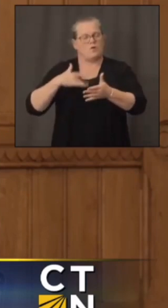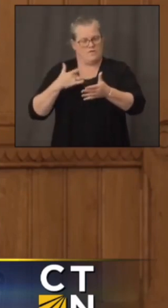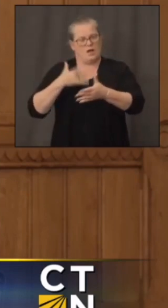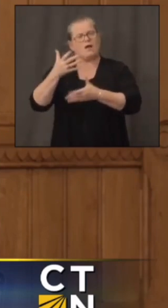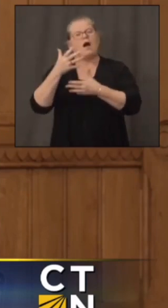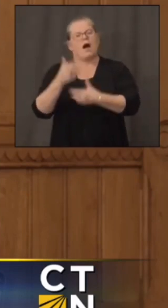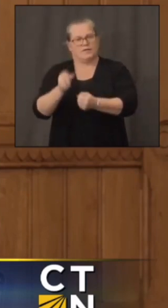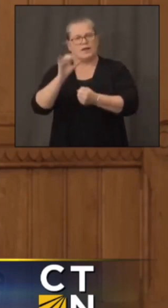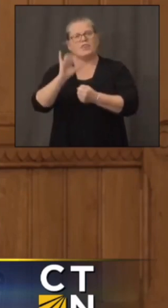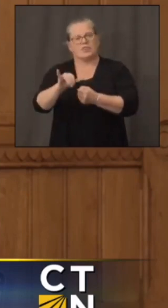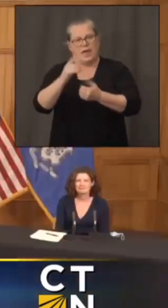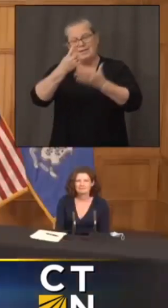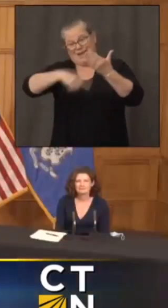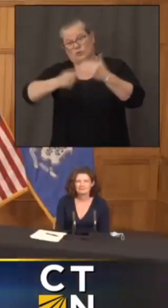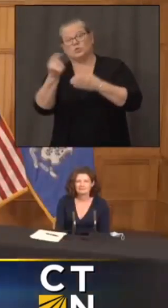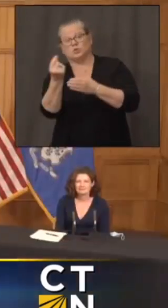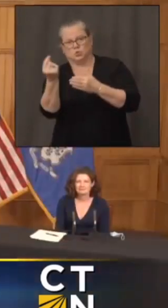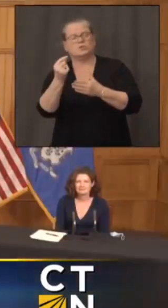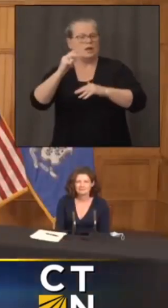addressed.